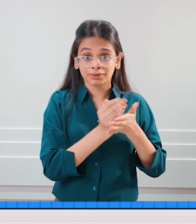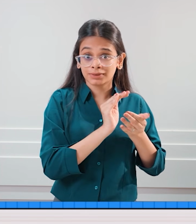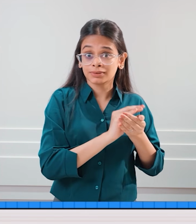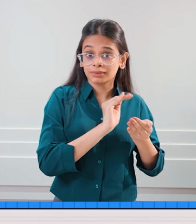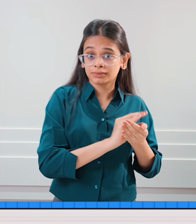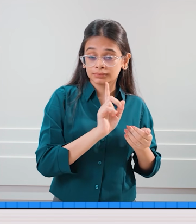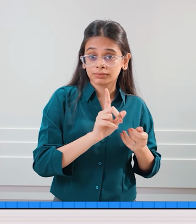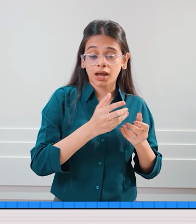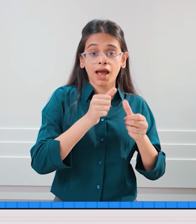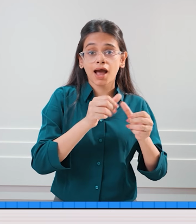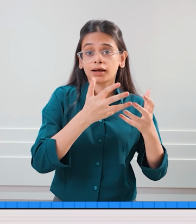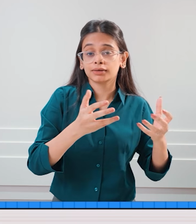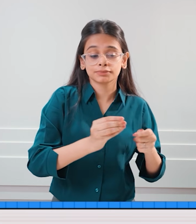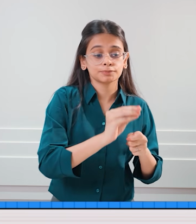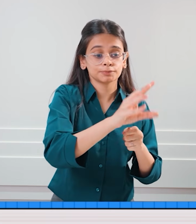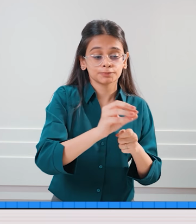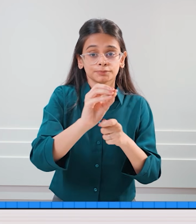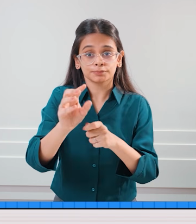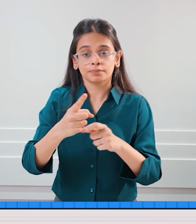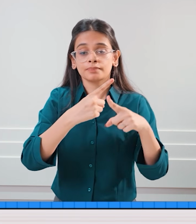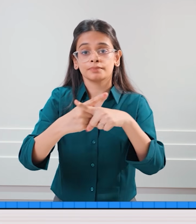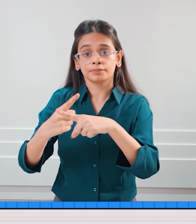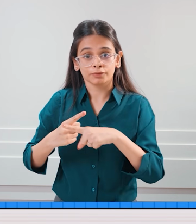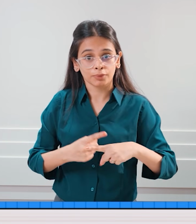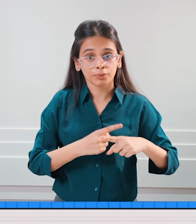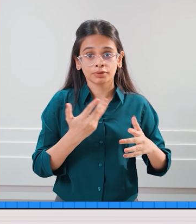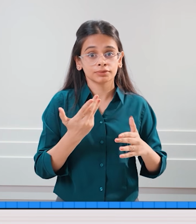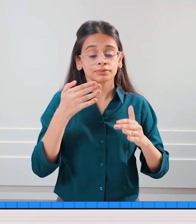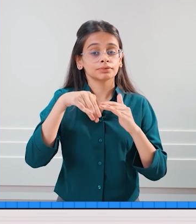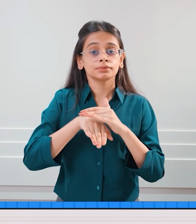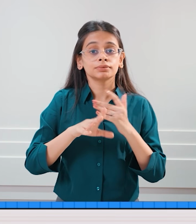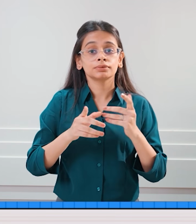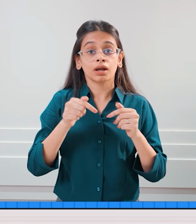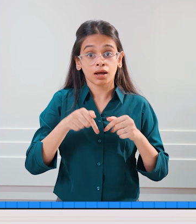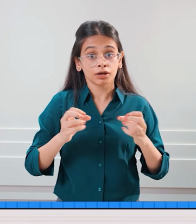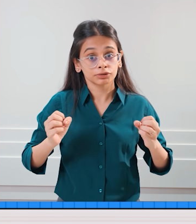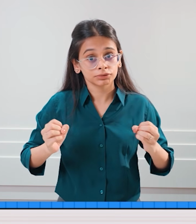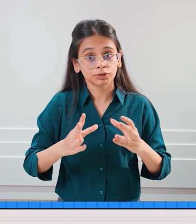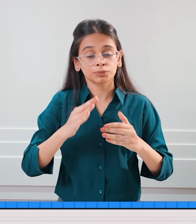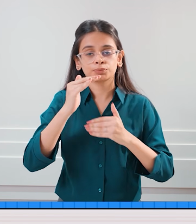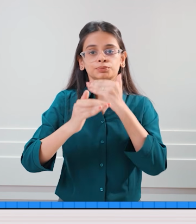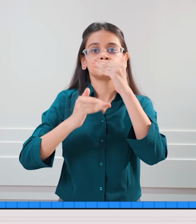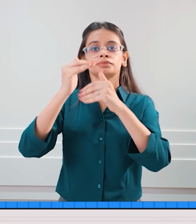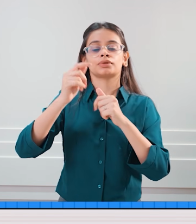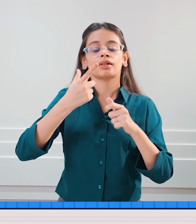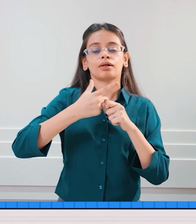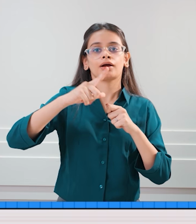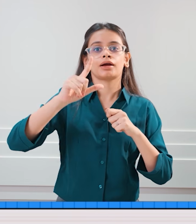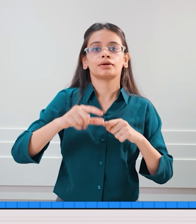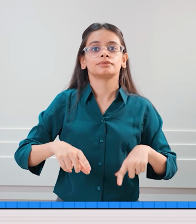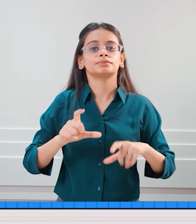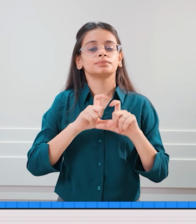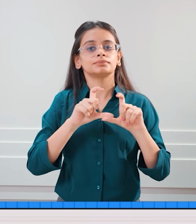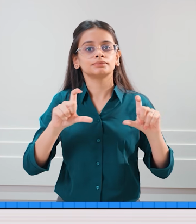a basket of assets is called asset allocation. If you're starting now, you will do well in terms of asset allocation if you stick to